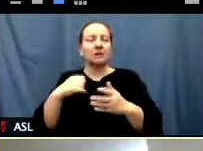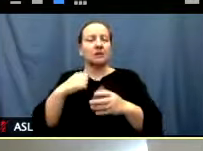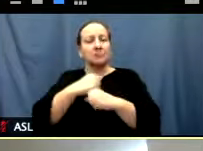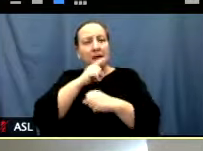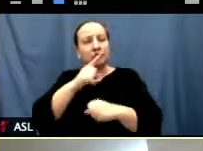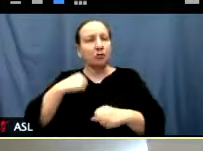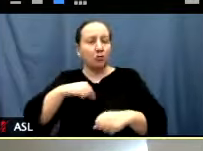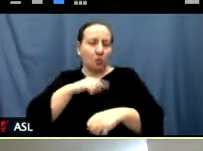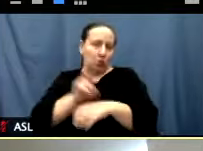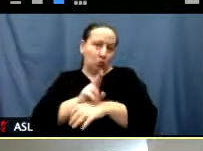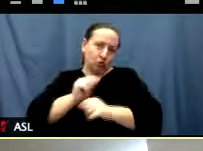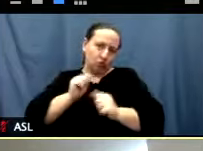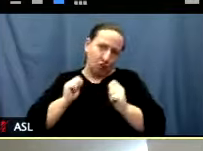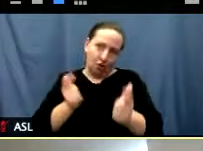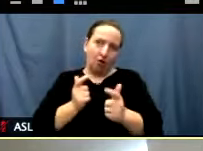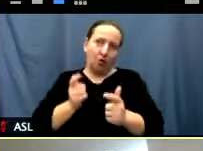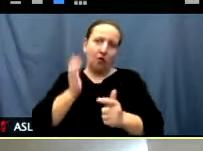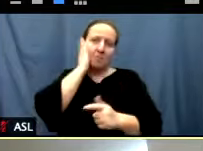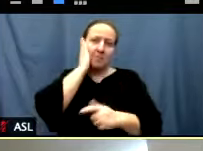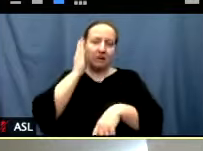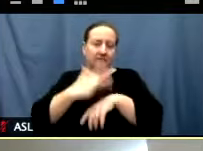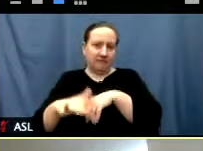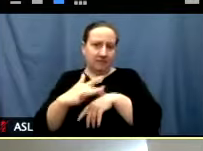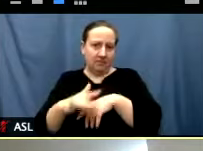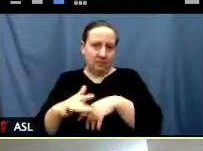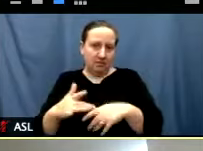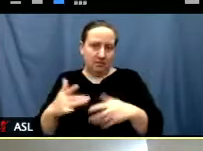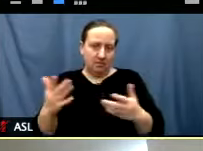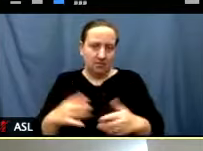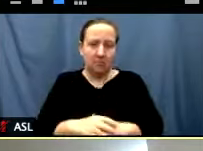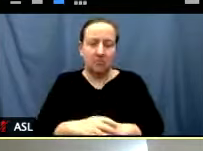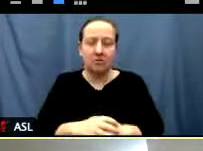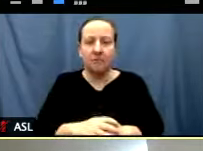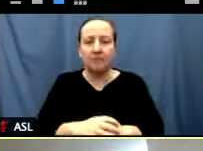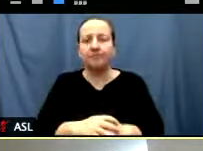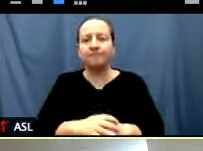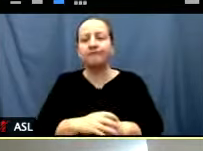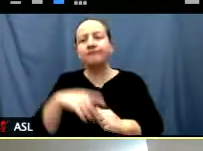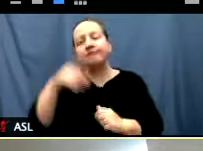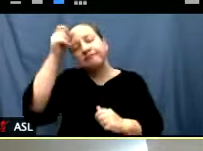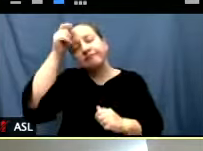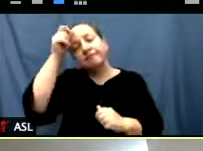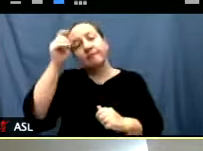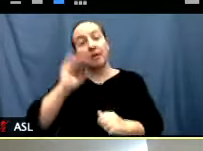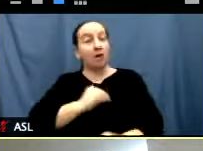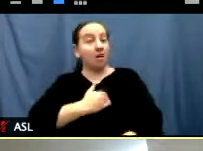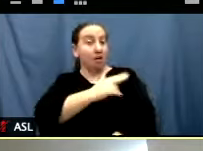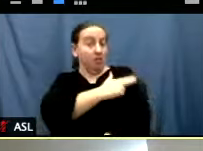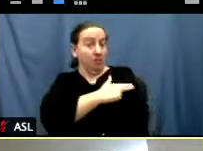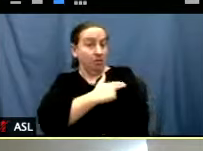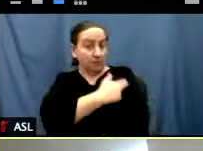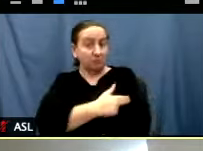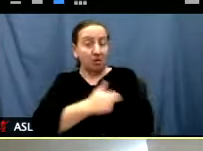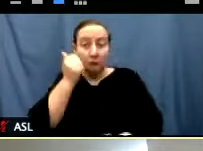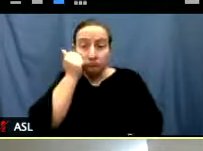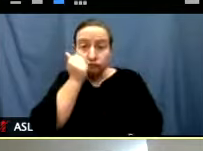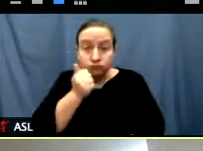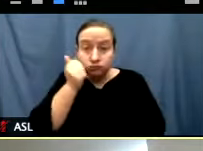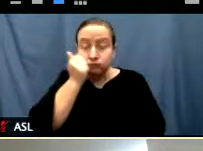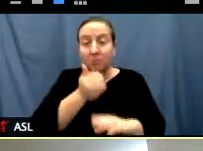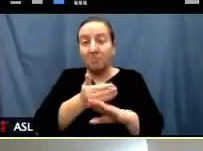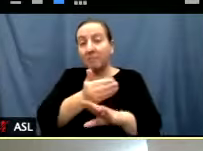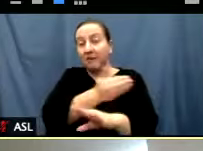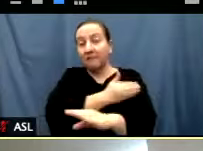using all the beds available to us. Our hospitals on a daily basis before